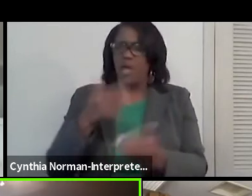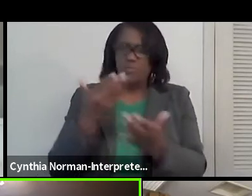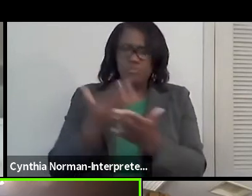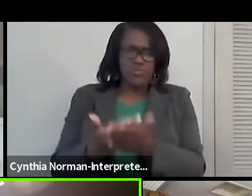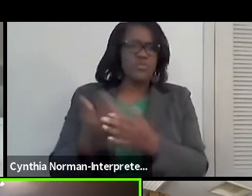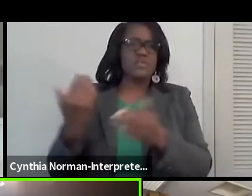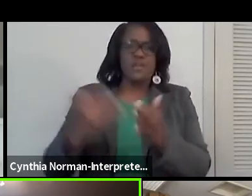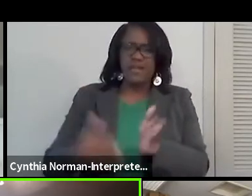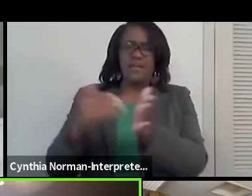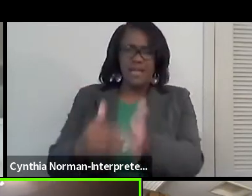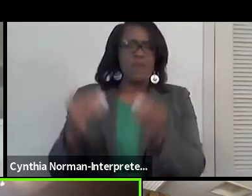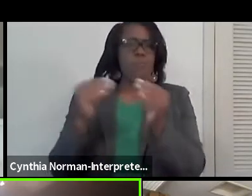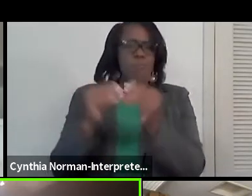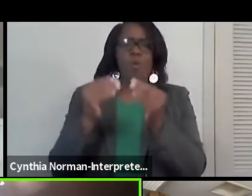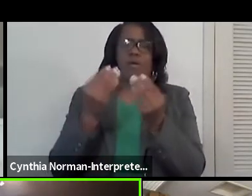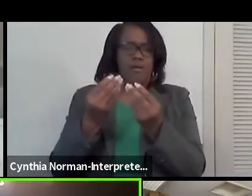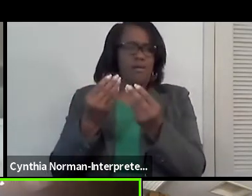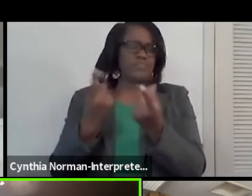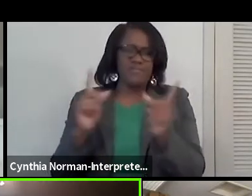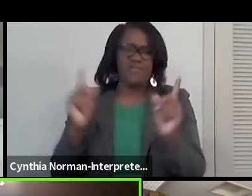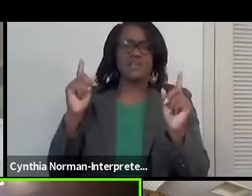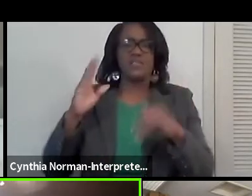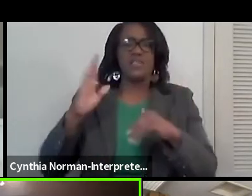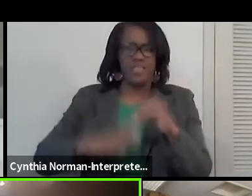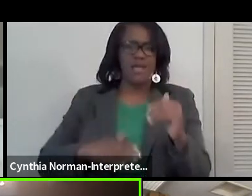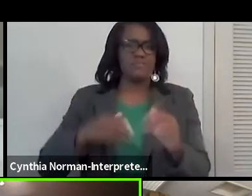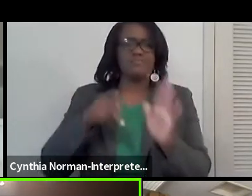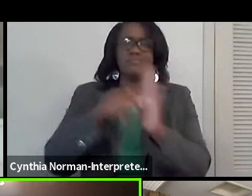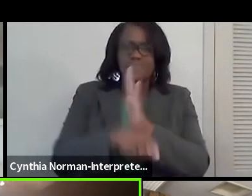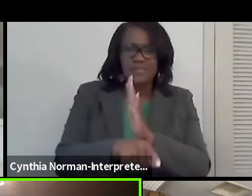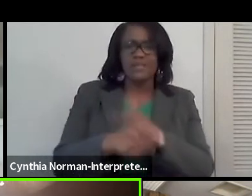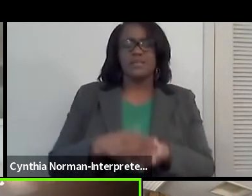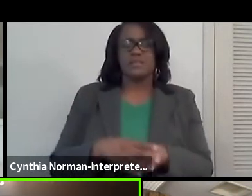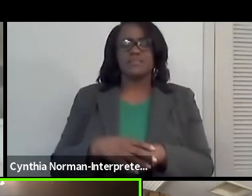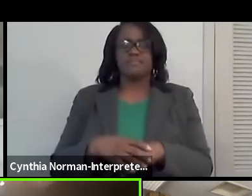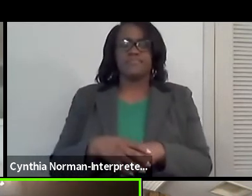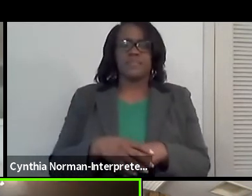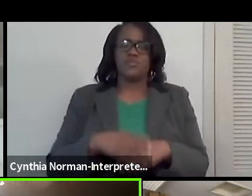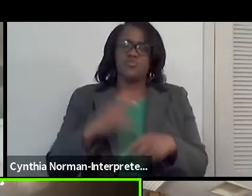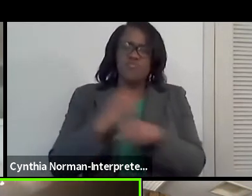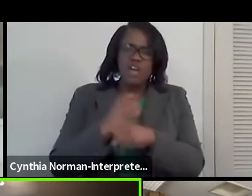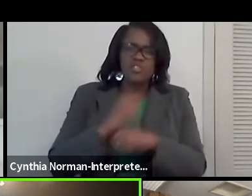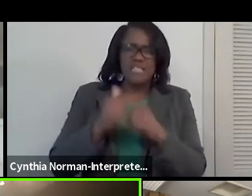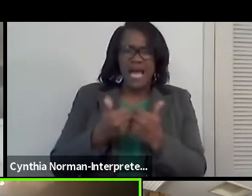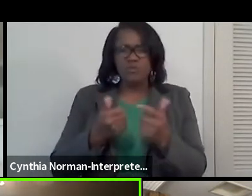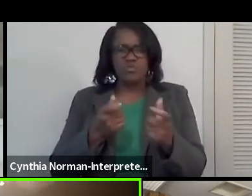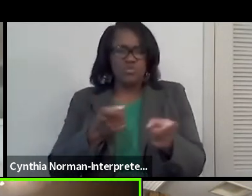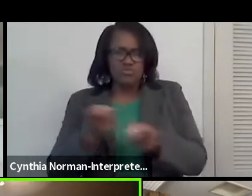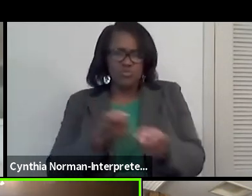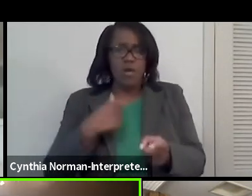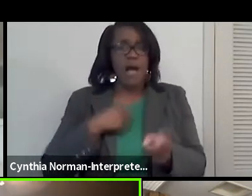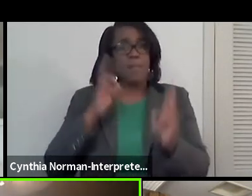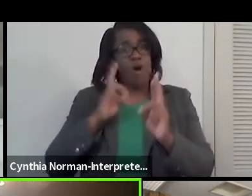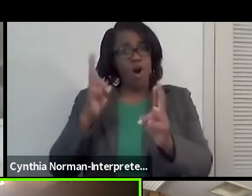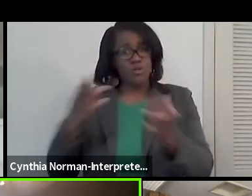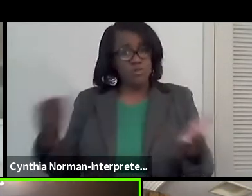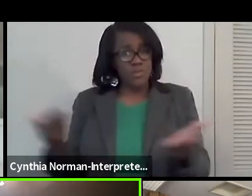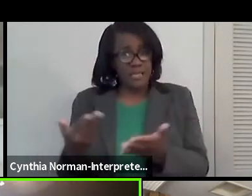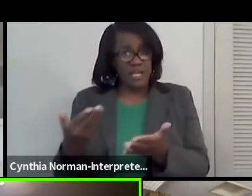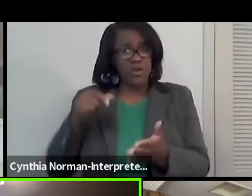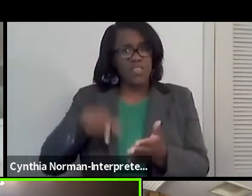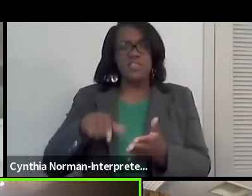be more effective than lethal strategies. So yeah, and I'm really honored as well to be a part of